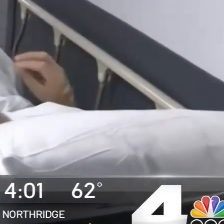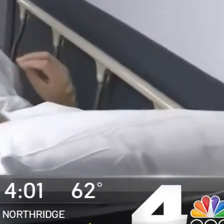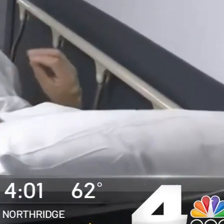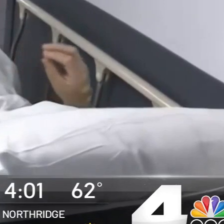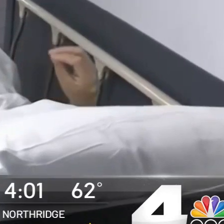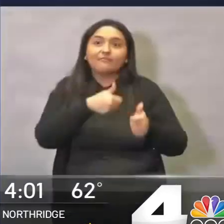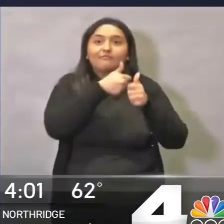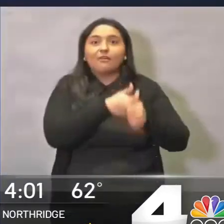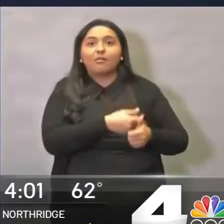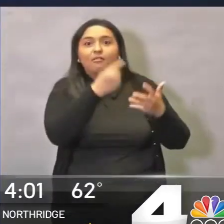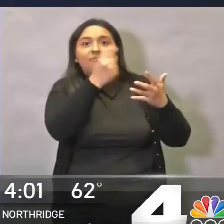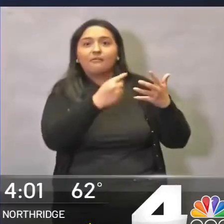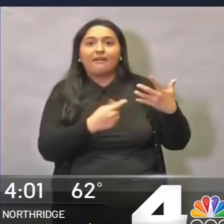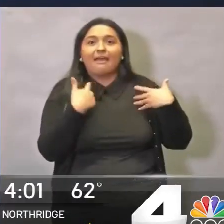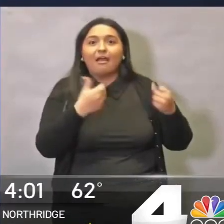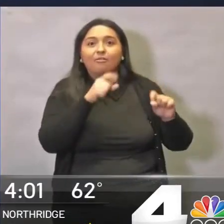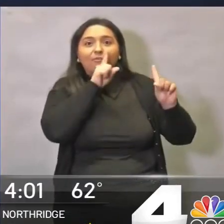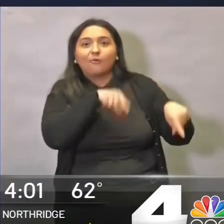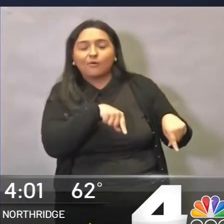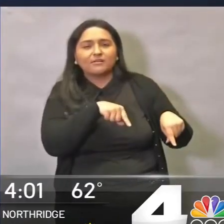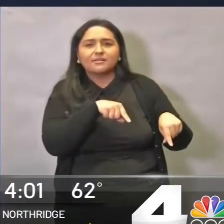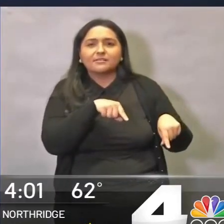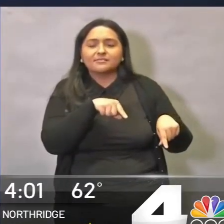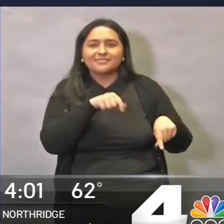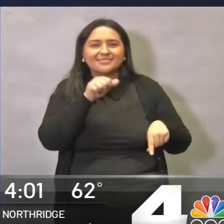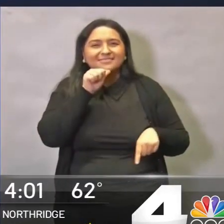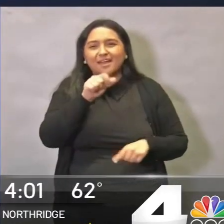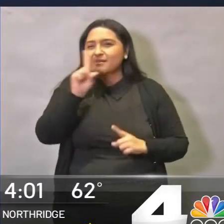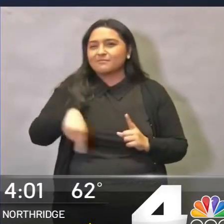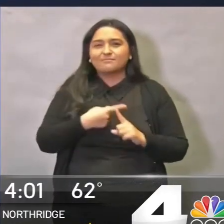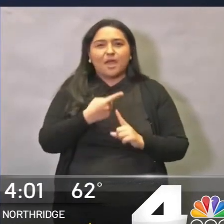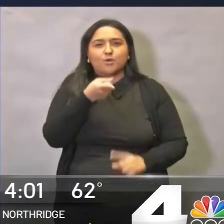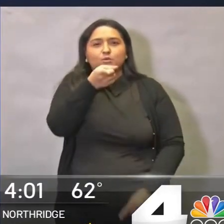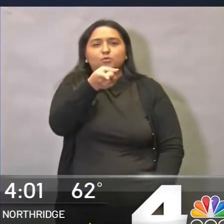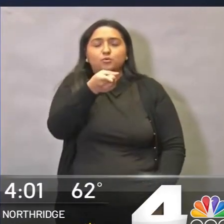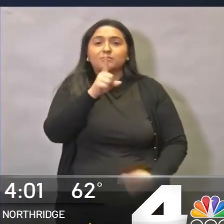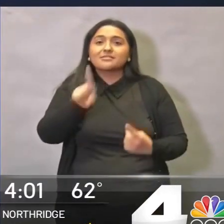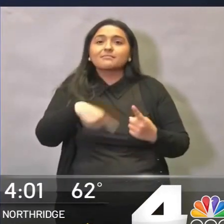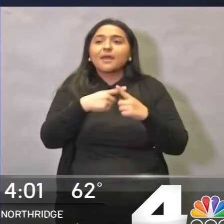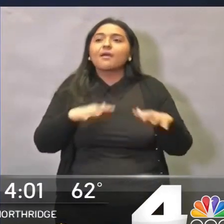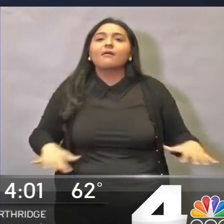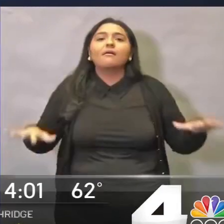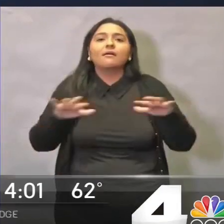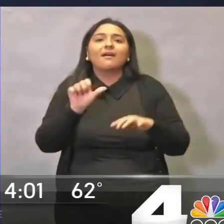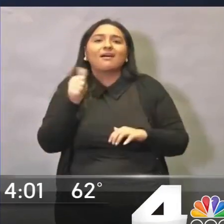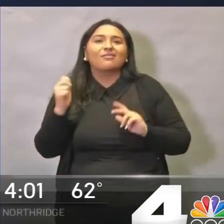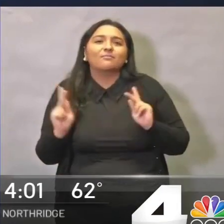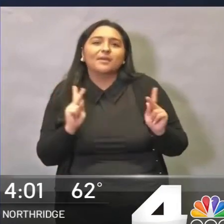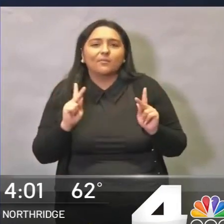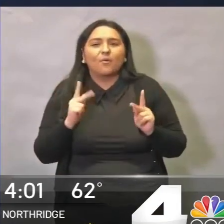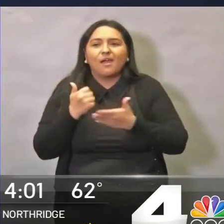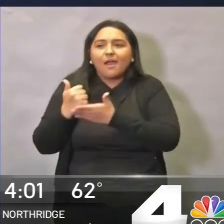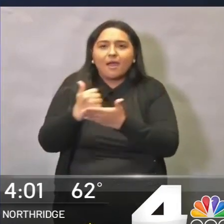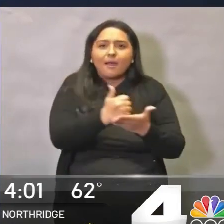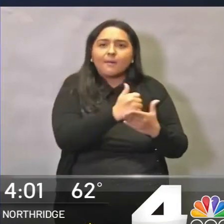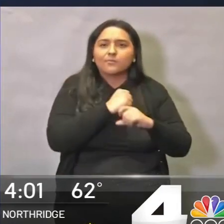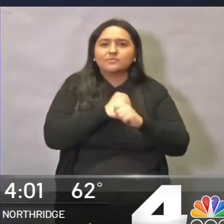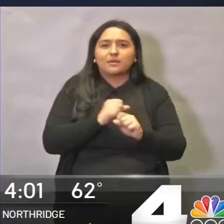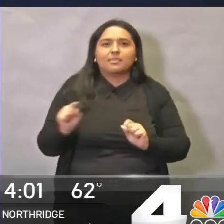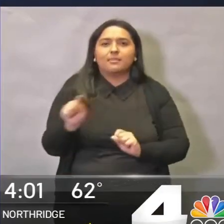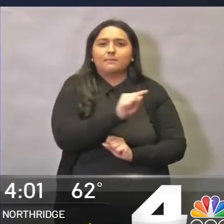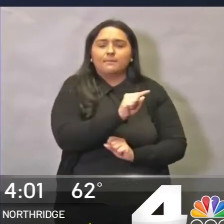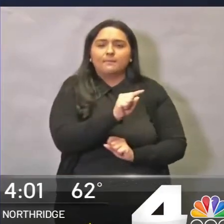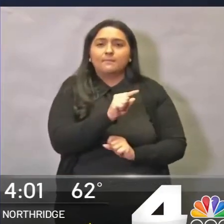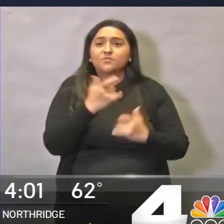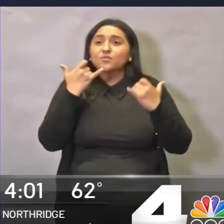COVID precautions. It's not about you. It's about the other people around you. And in this time of mass crisis, we